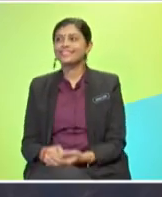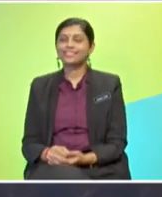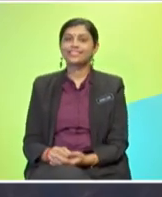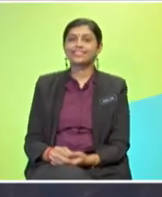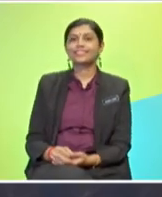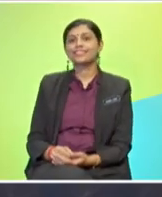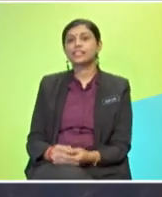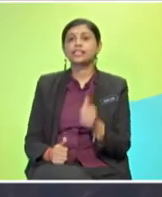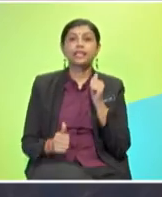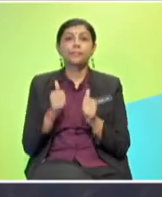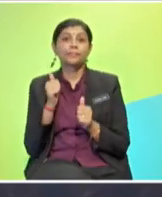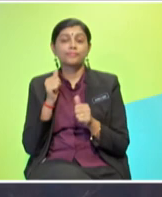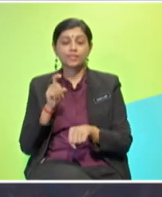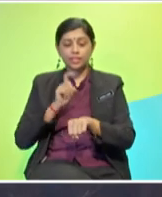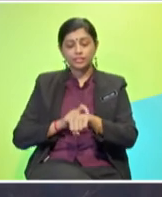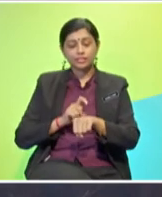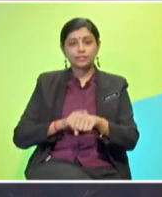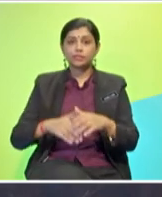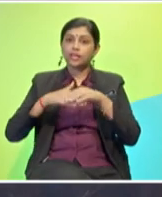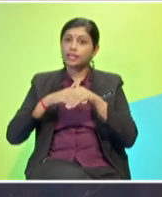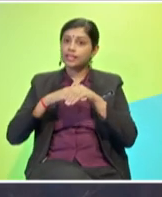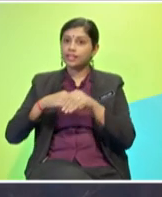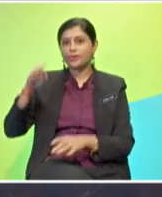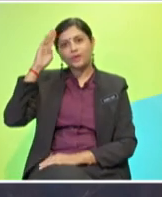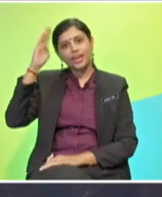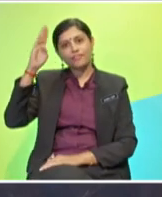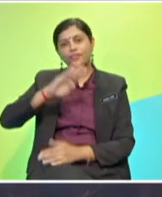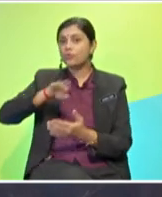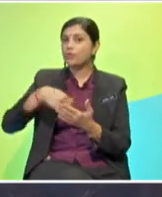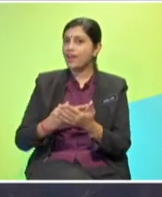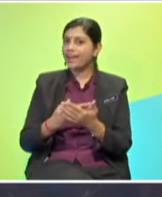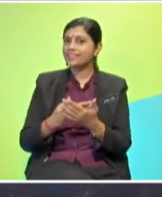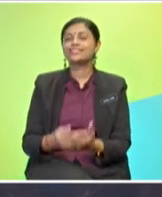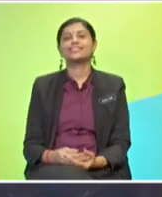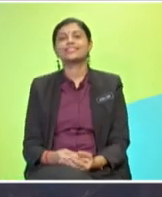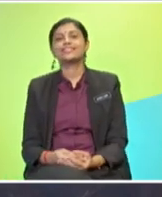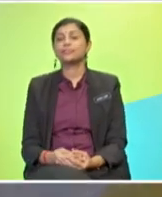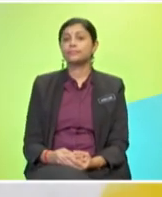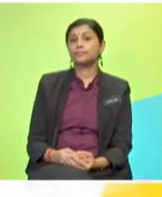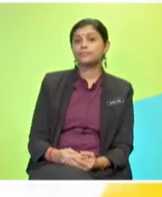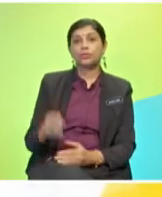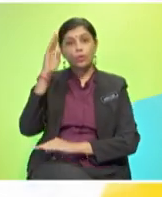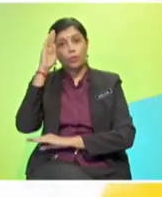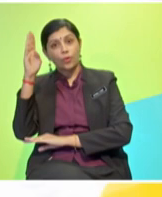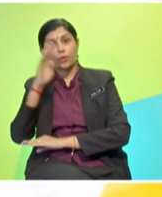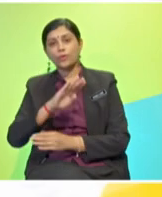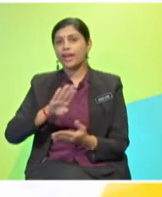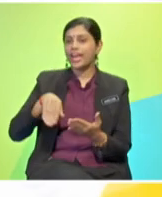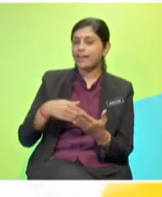everyone. Yipping is English time. Hello everyone.